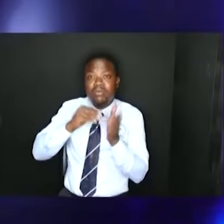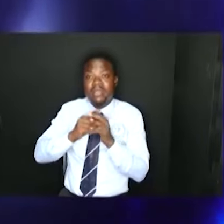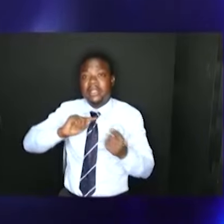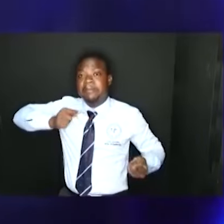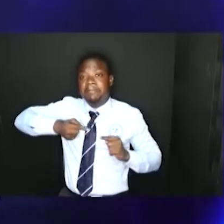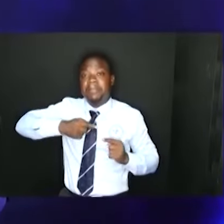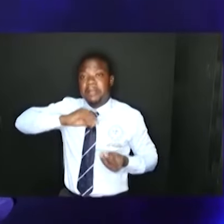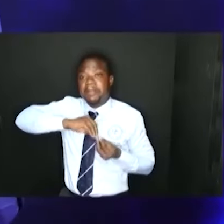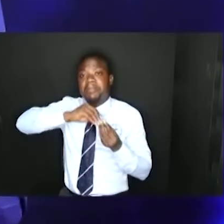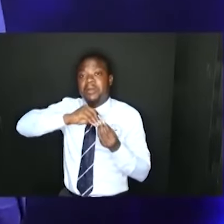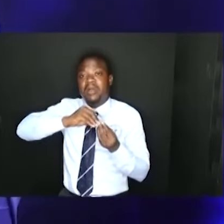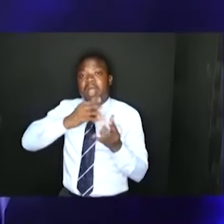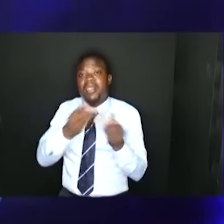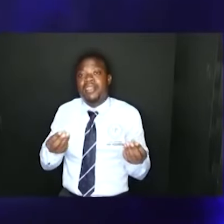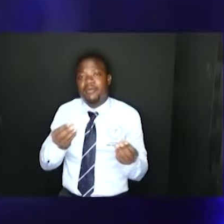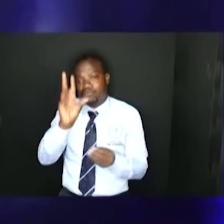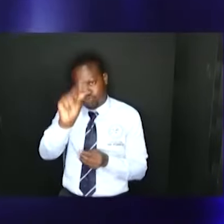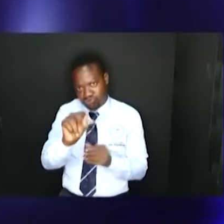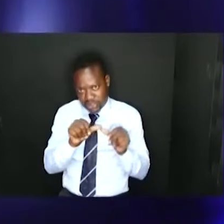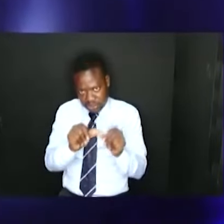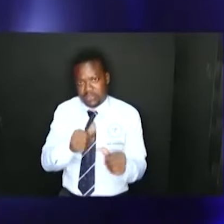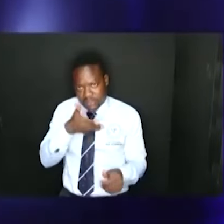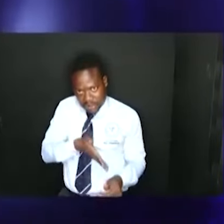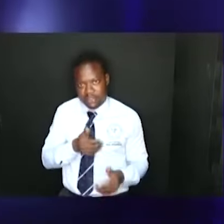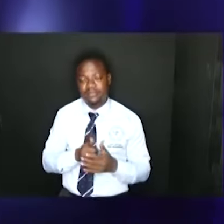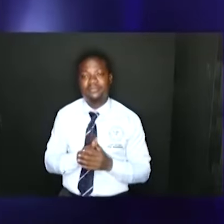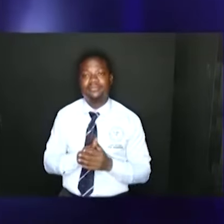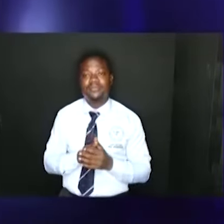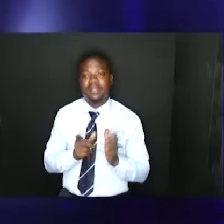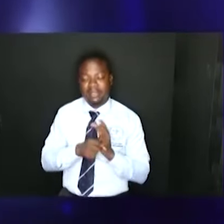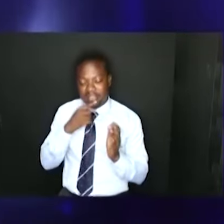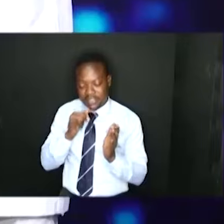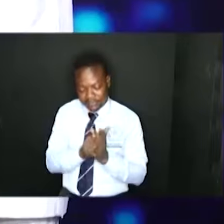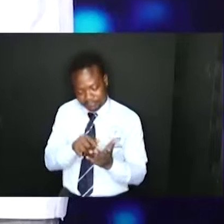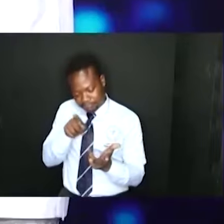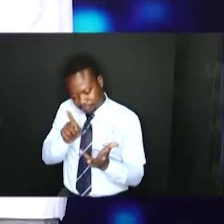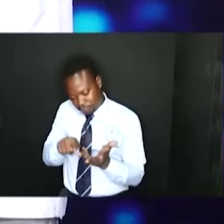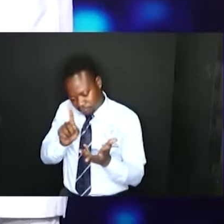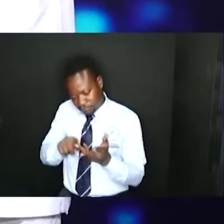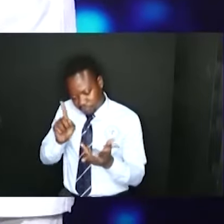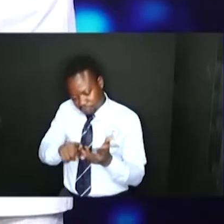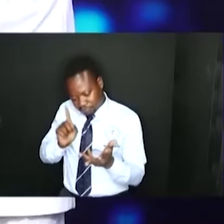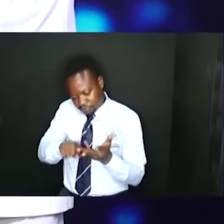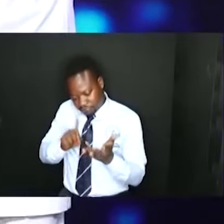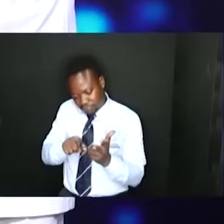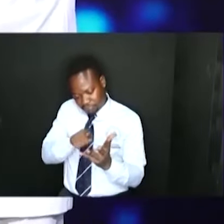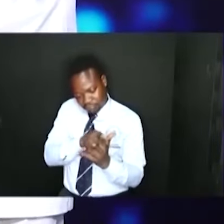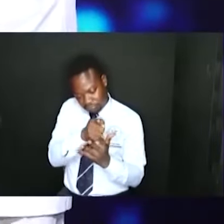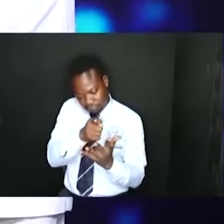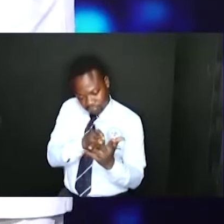there. Then we said that when it comes to suppressing, there is an element of force